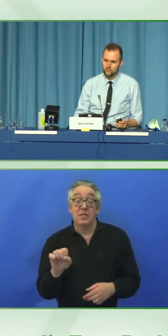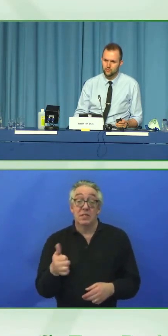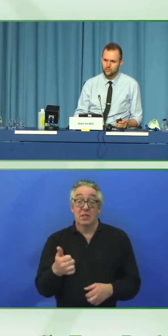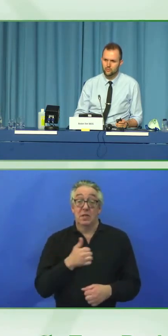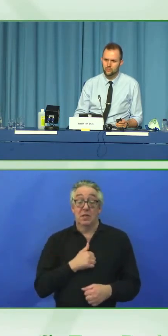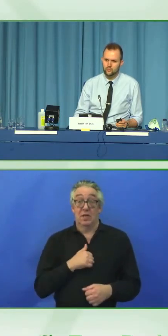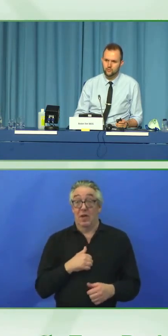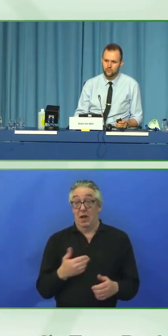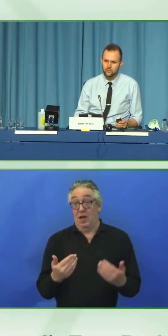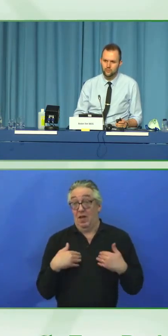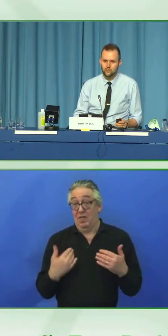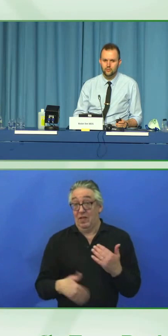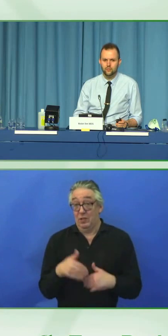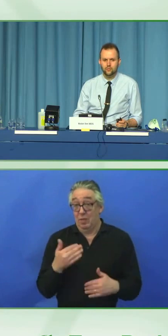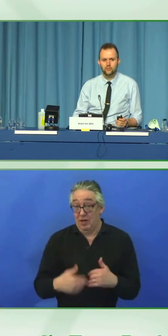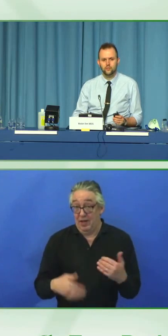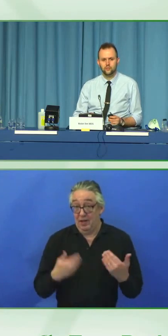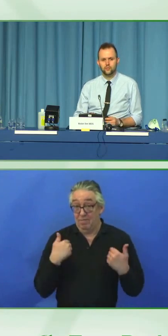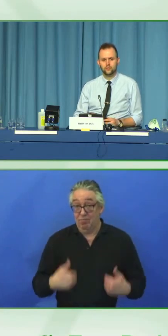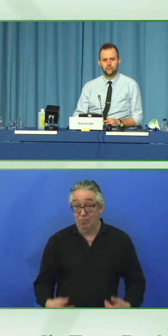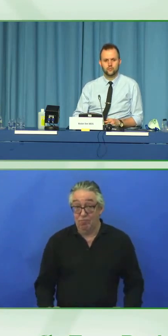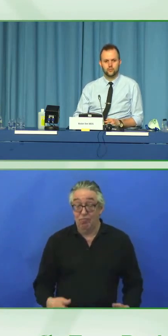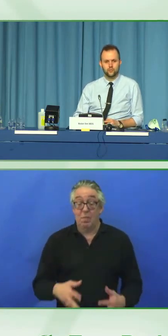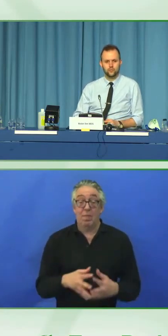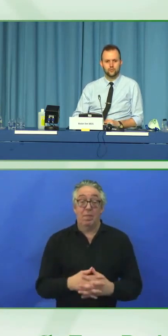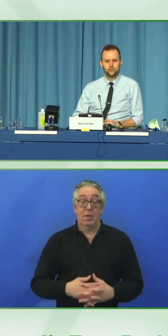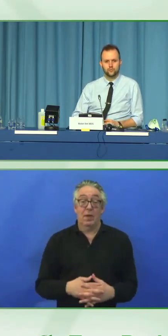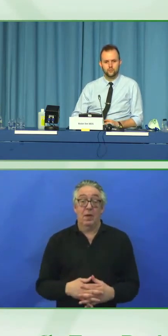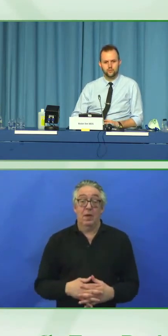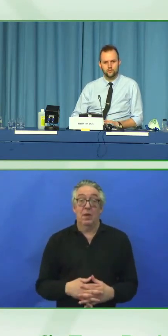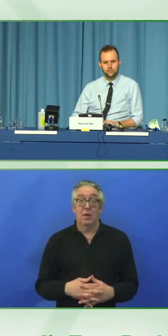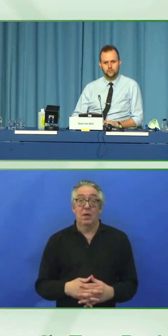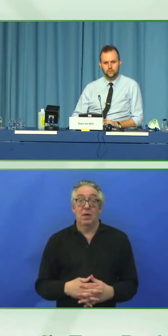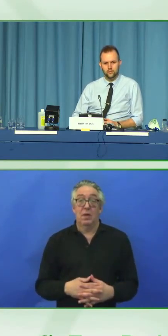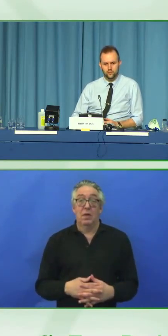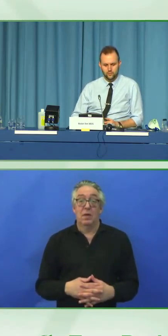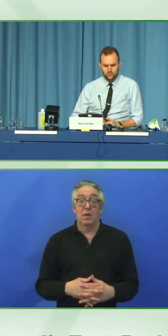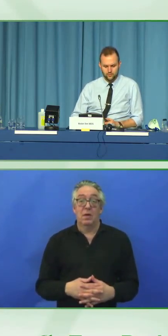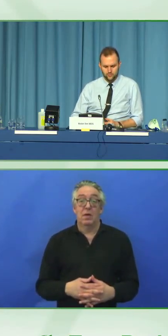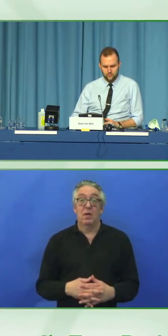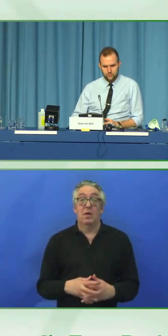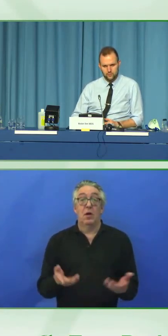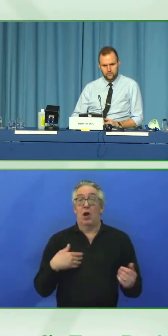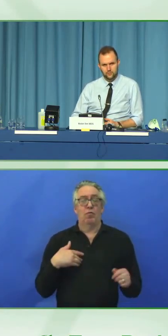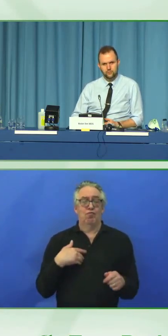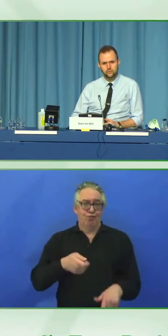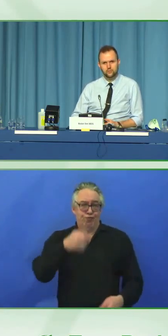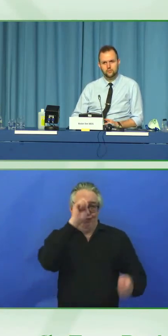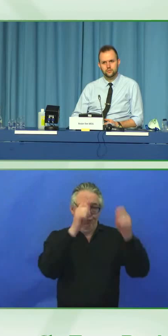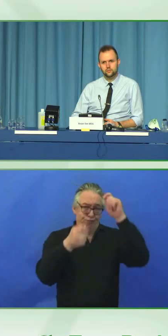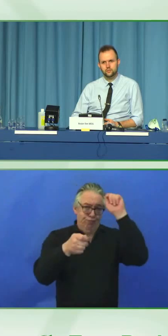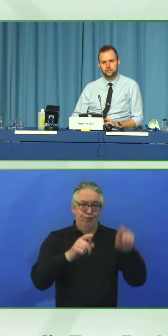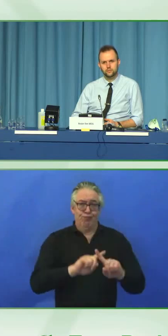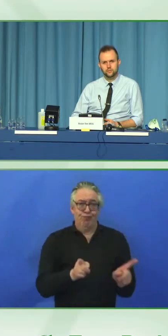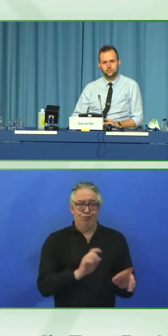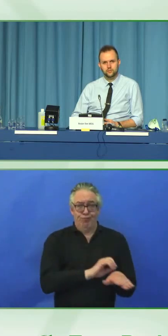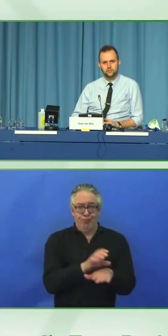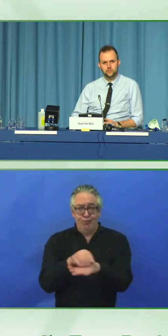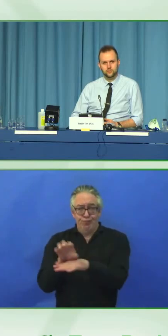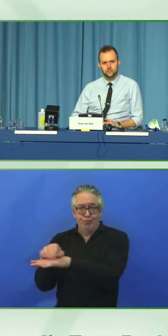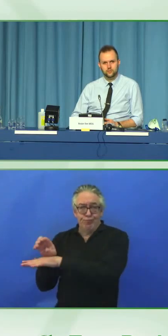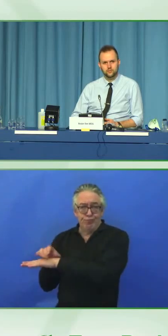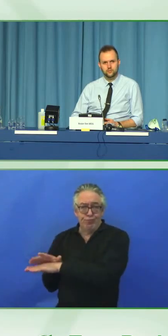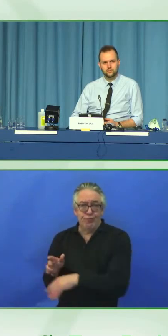person with a disability, and I have a number of advisory roles across local government and work with a number of different